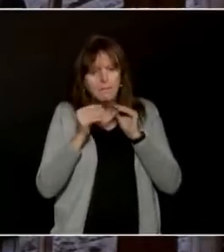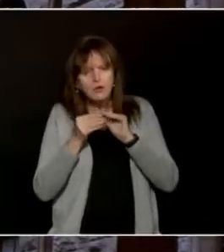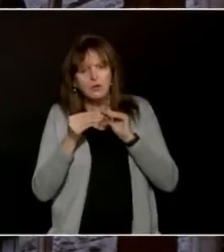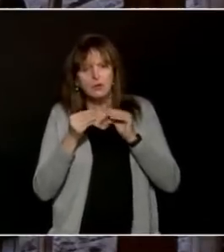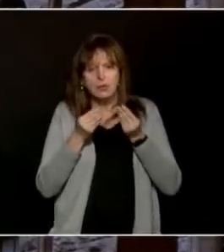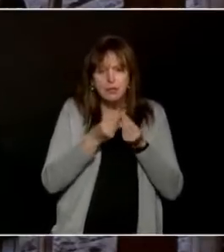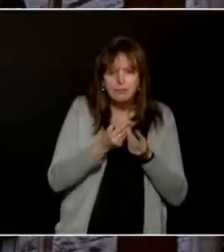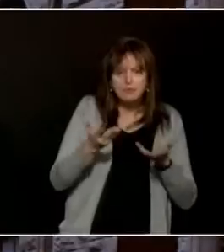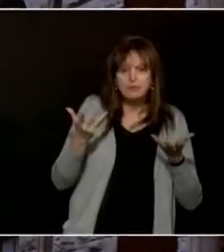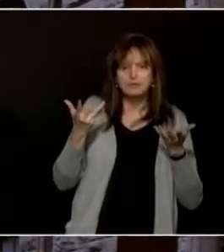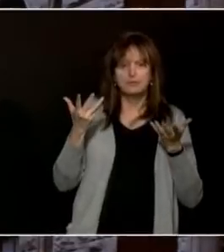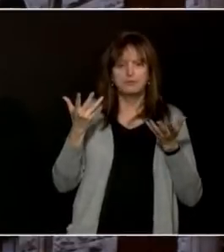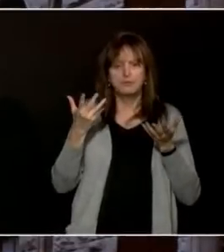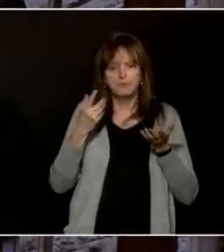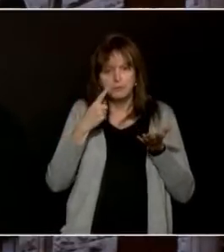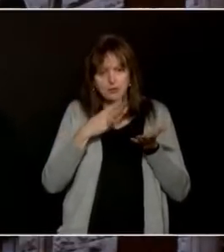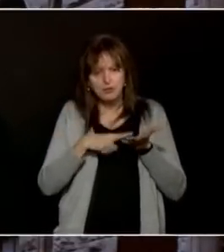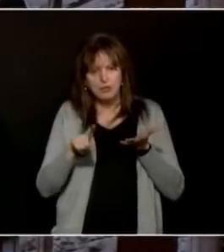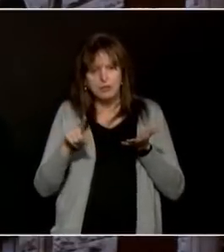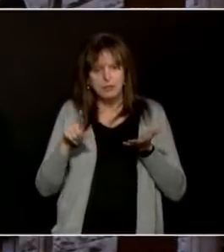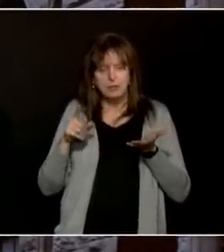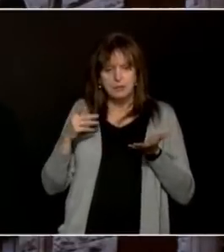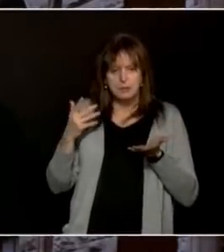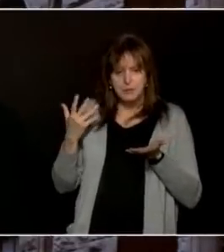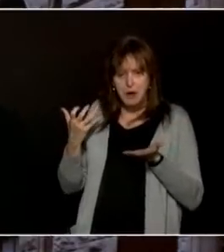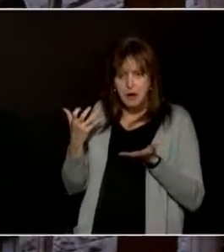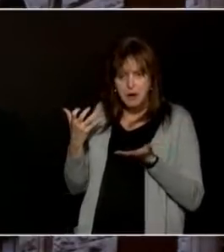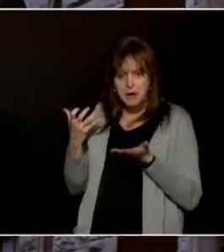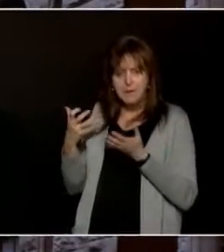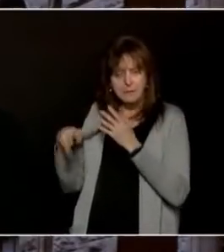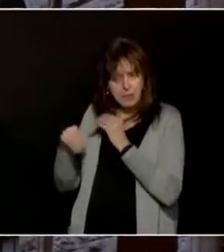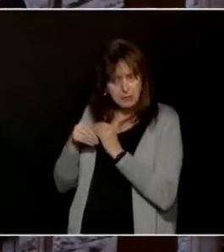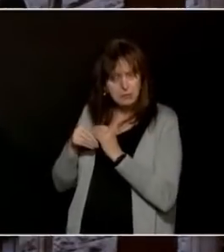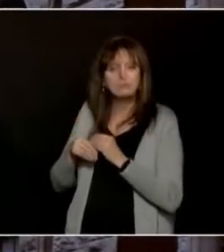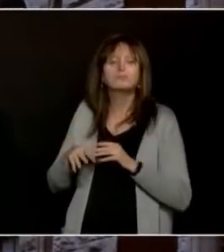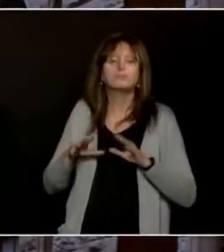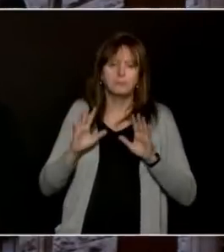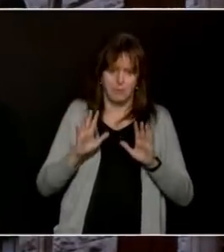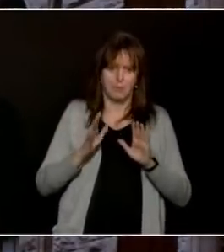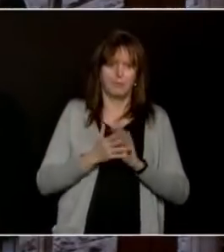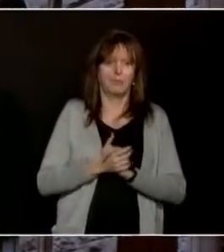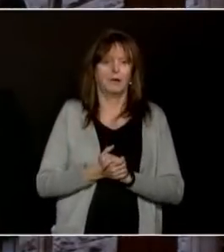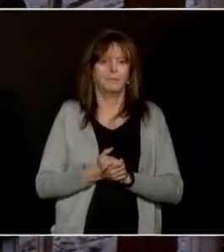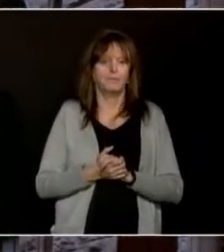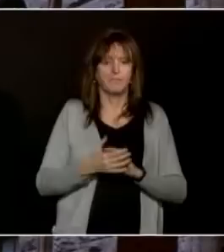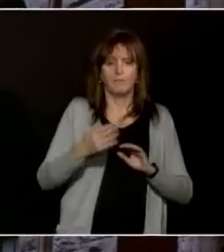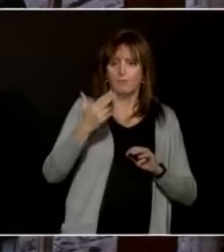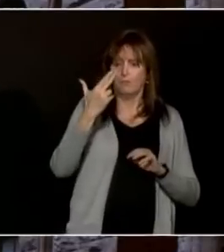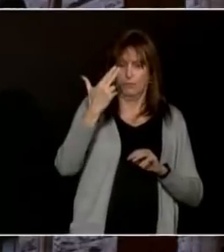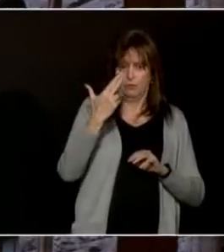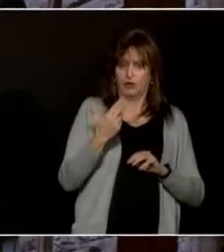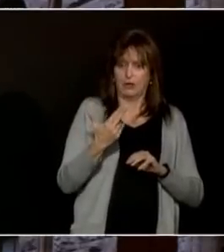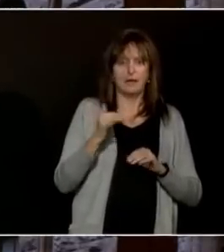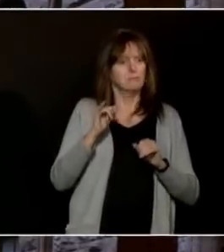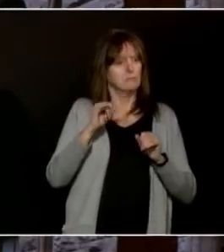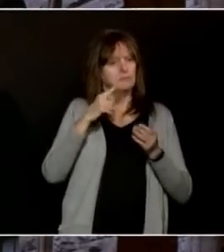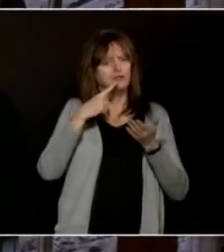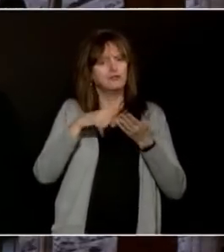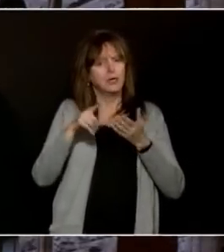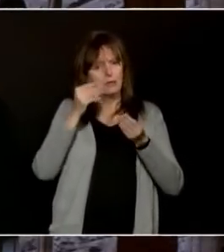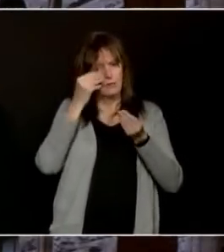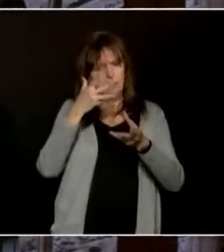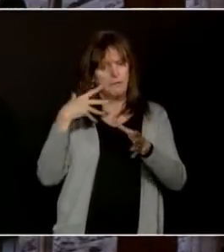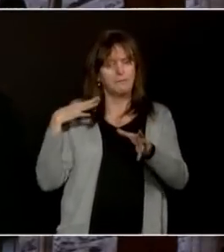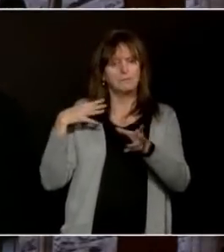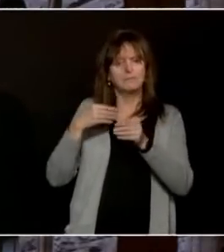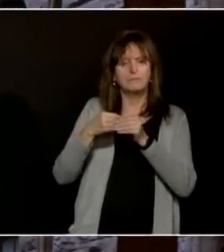further comments to add after that. So as on Thursday, we see how has the week gone, what are we looking for as the week